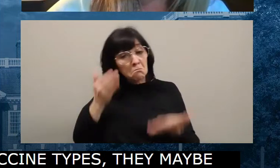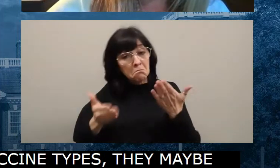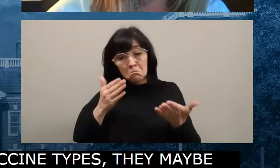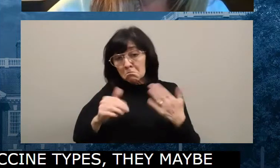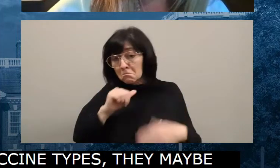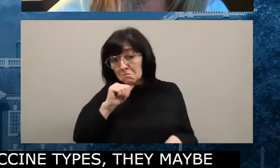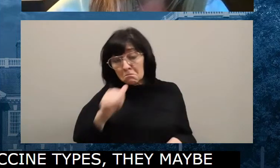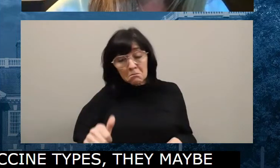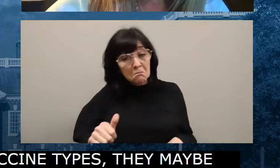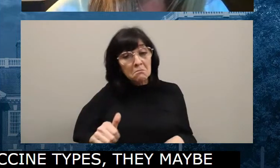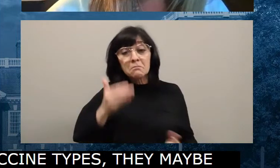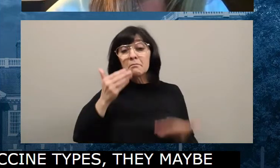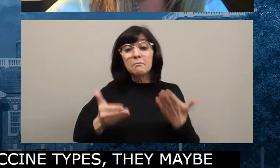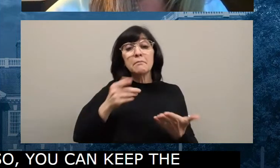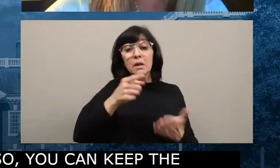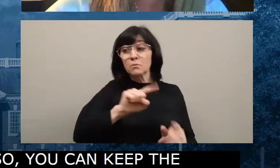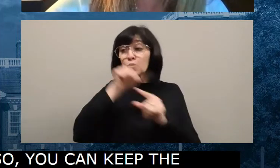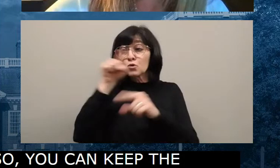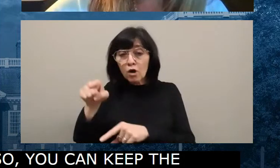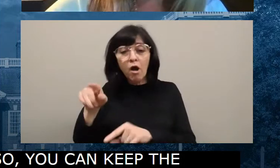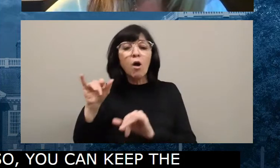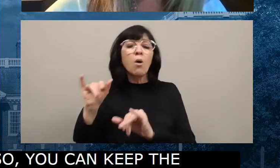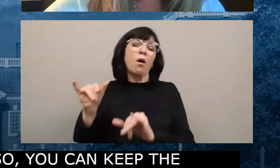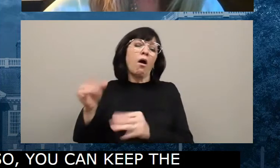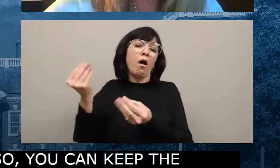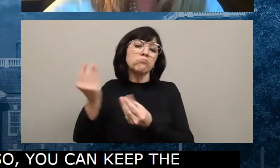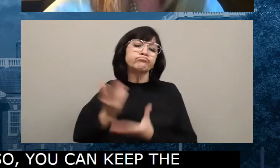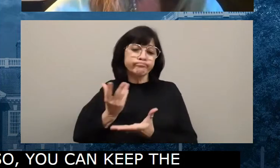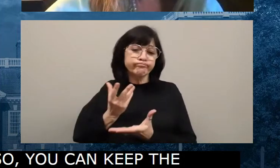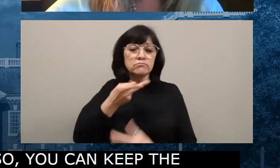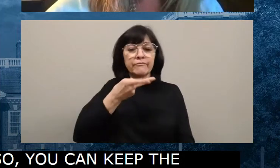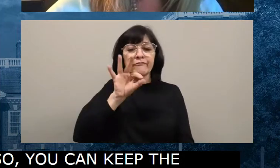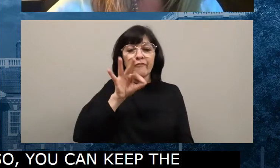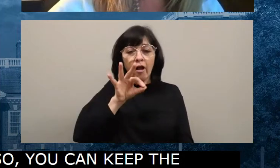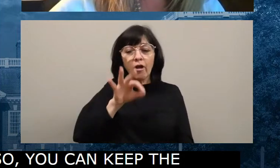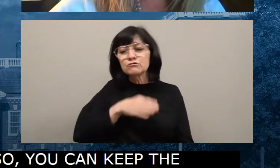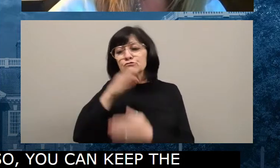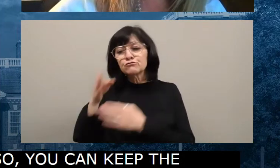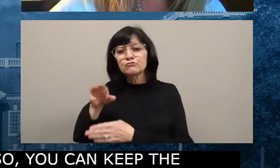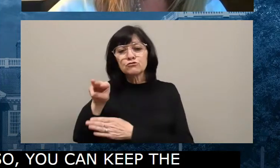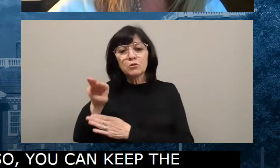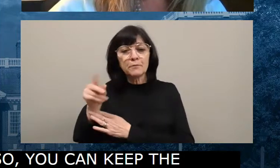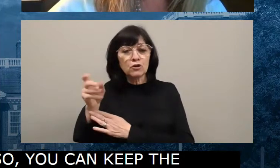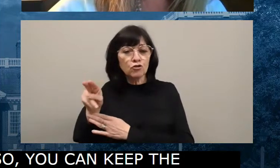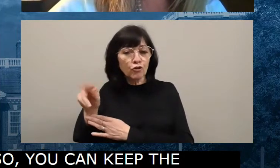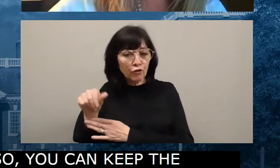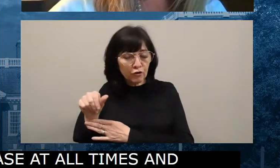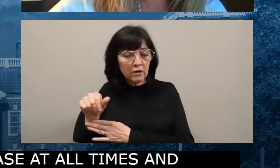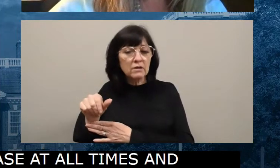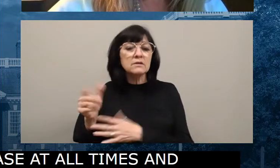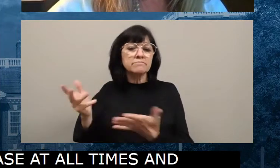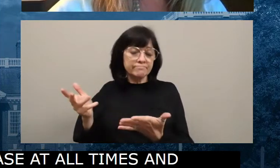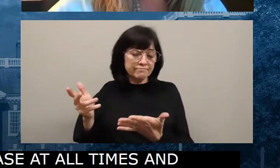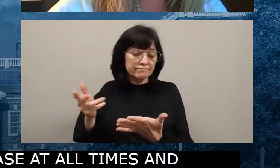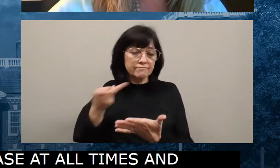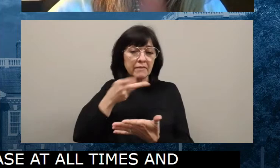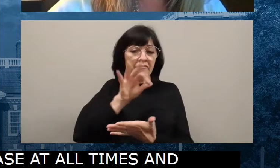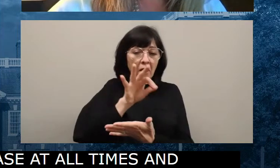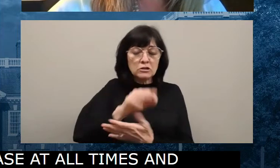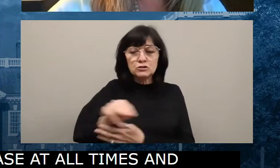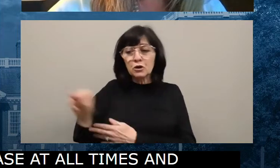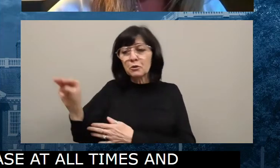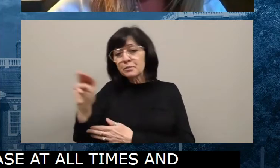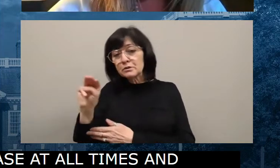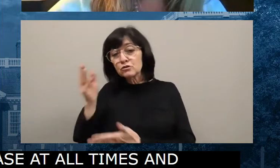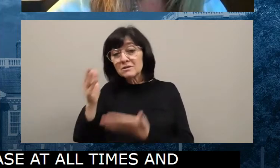case at all times. And although we will try to supplement pharmacies with Pfizer or Moderna, we don't have